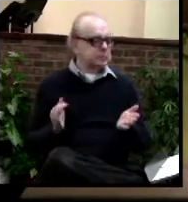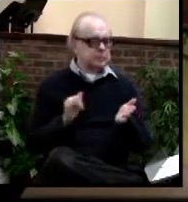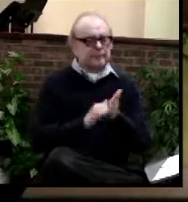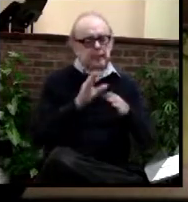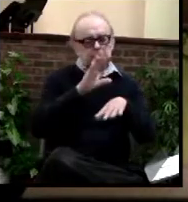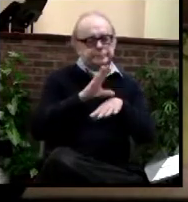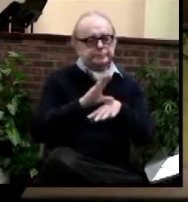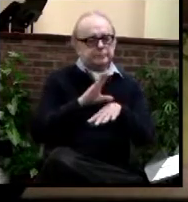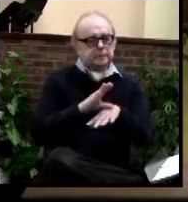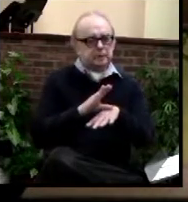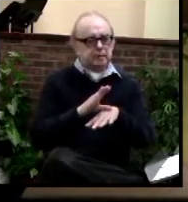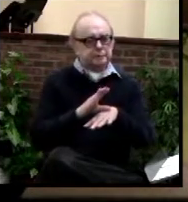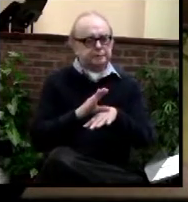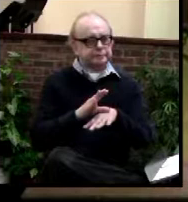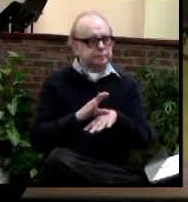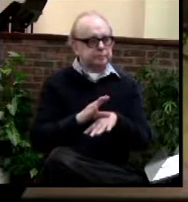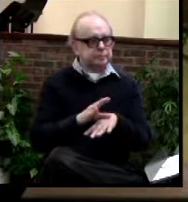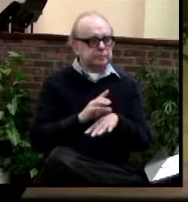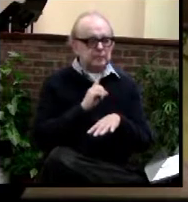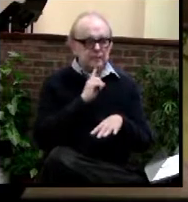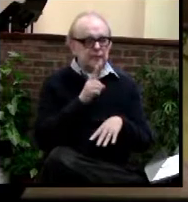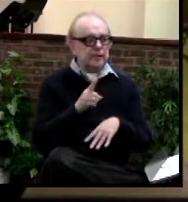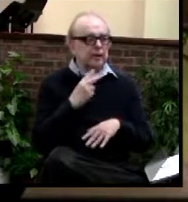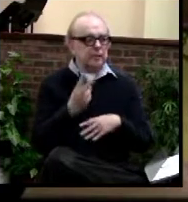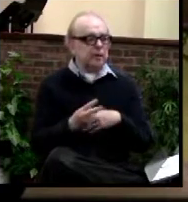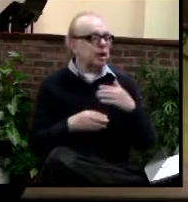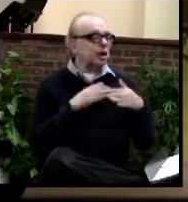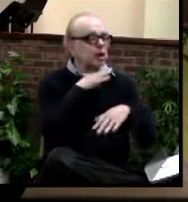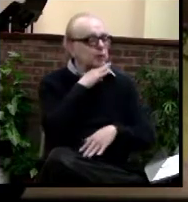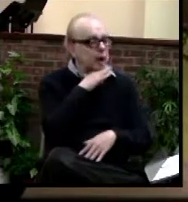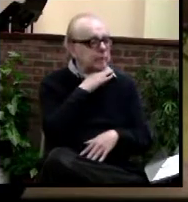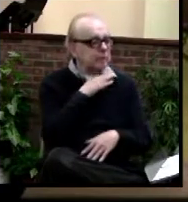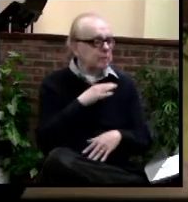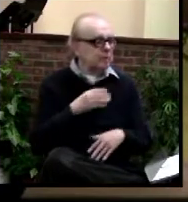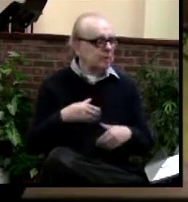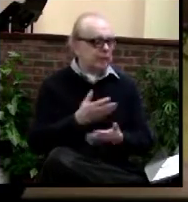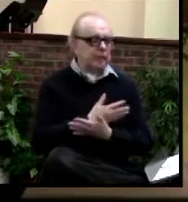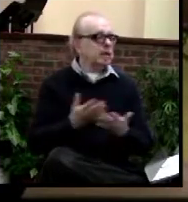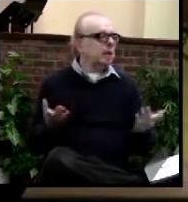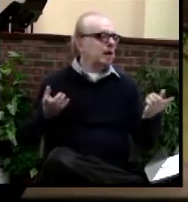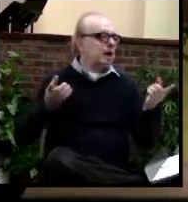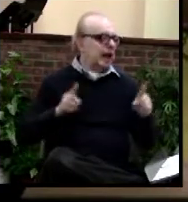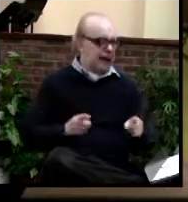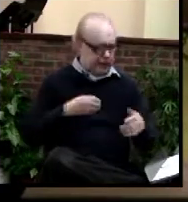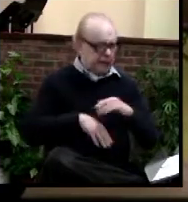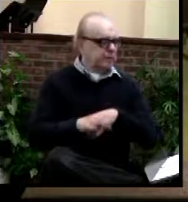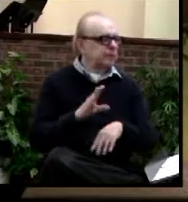church was very corrupt. They were allowing anything and everything in there,